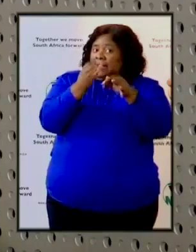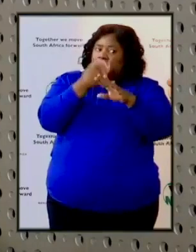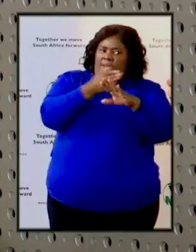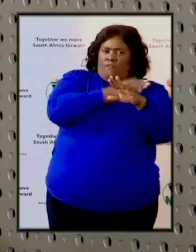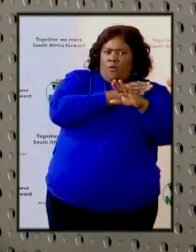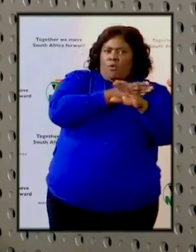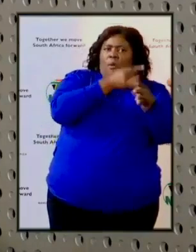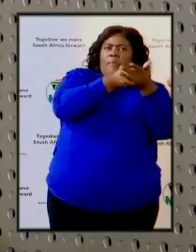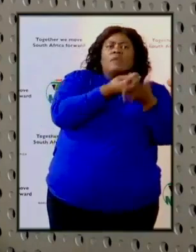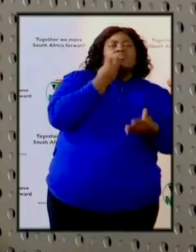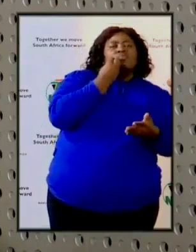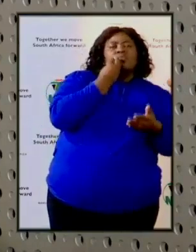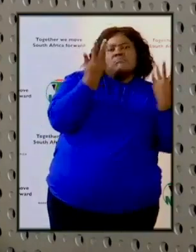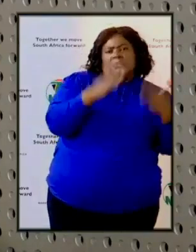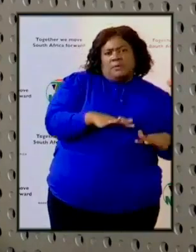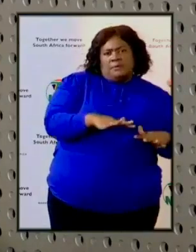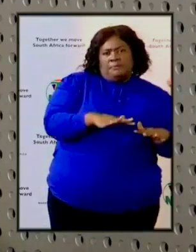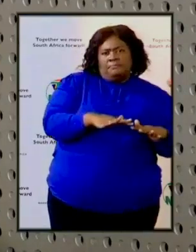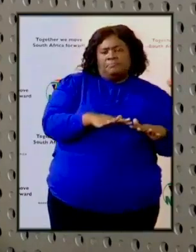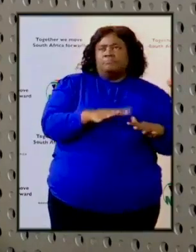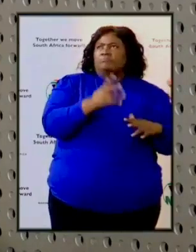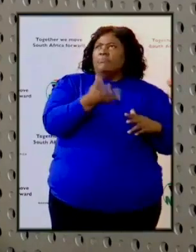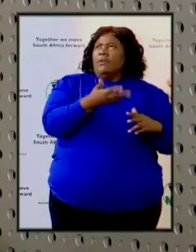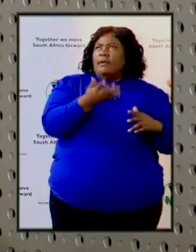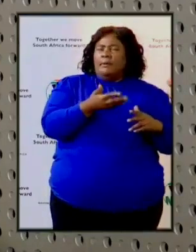mainly groceries, mainly